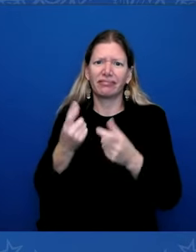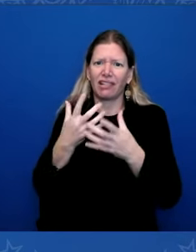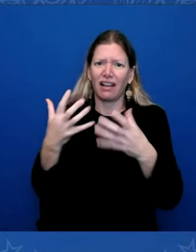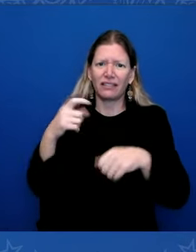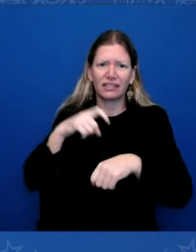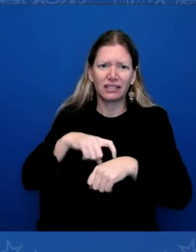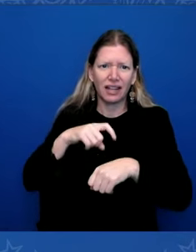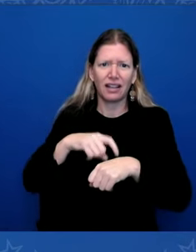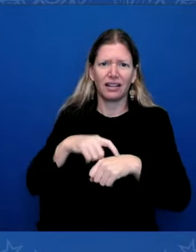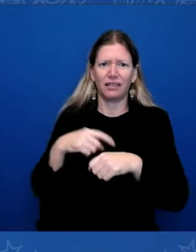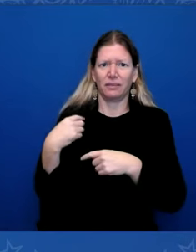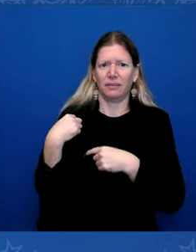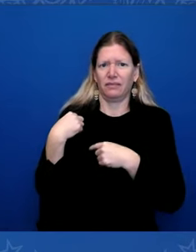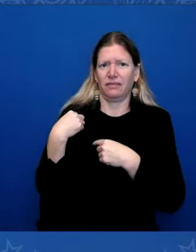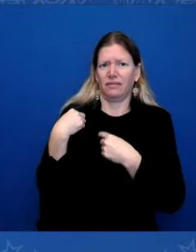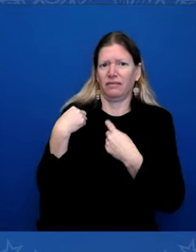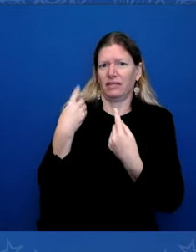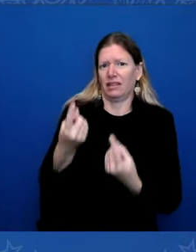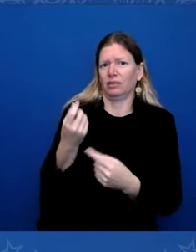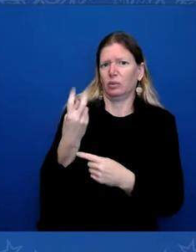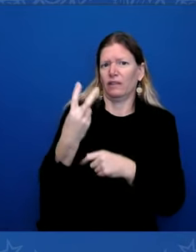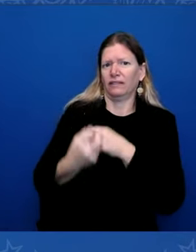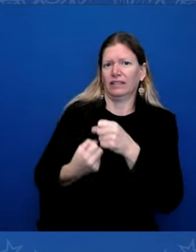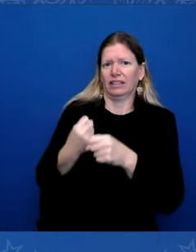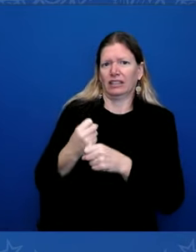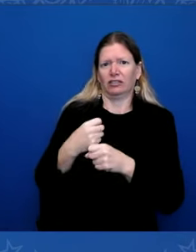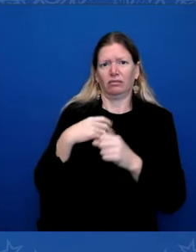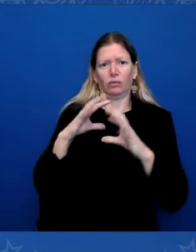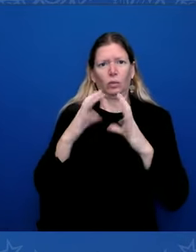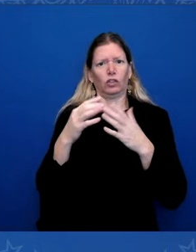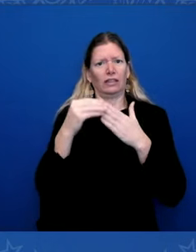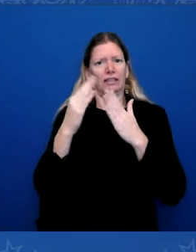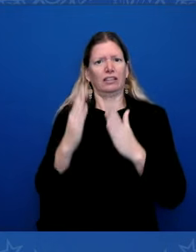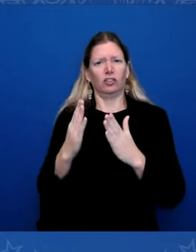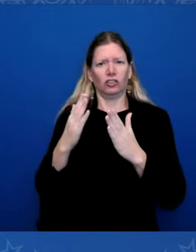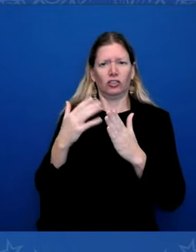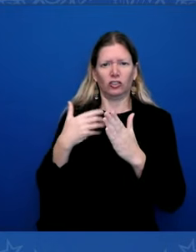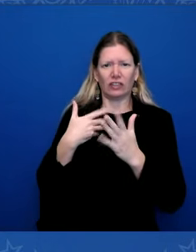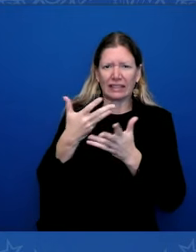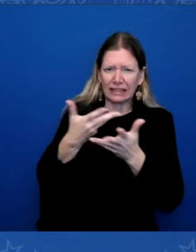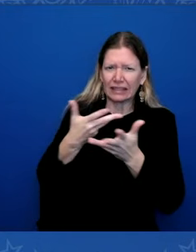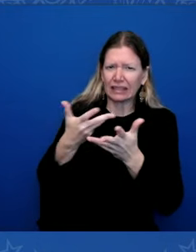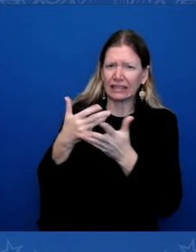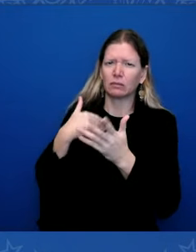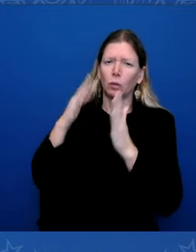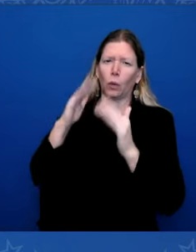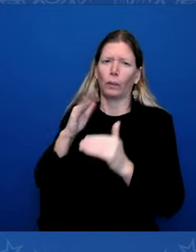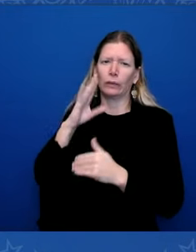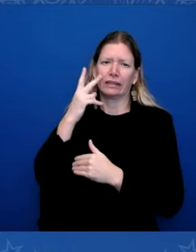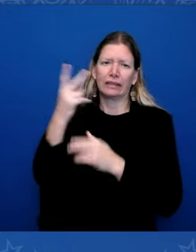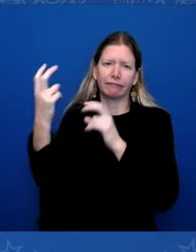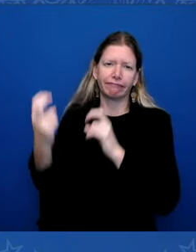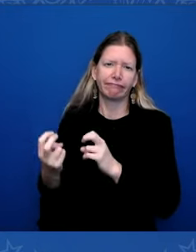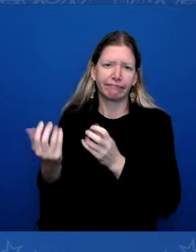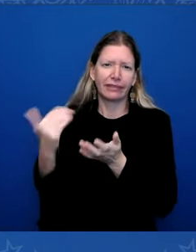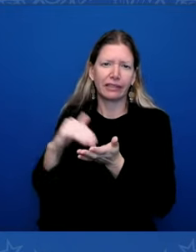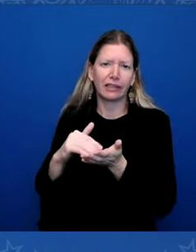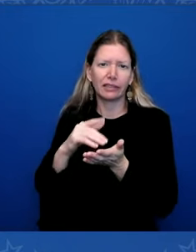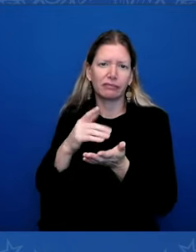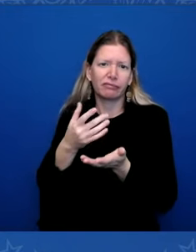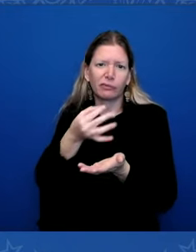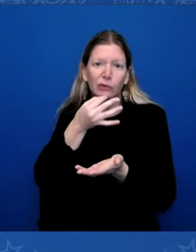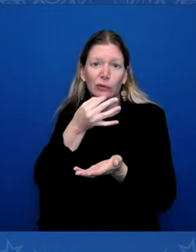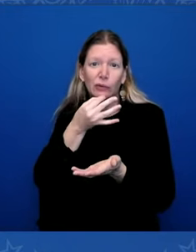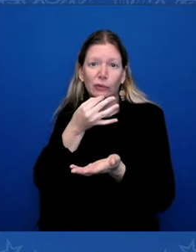For example, one of the things we did in India, we provided for a new path that's going